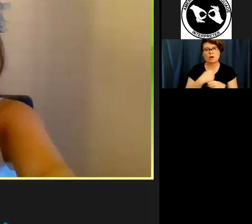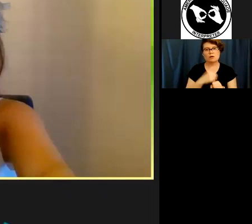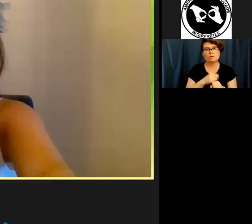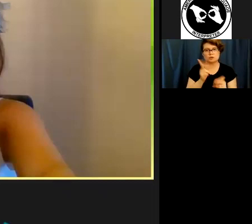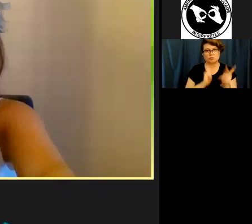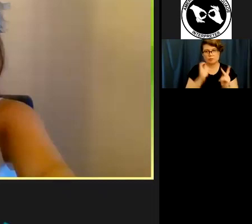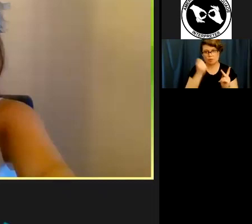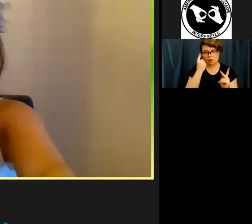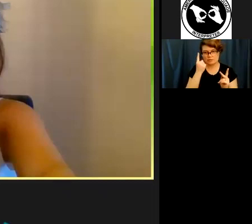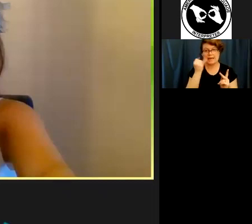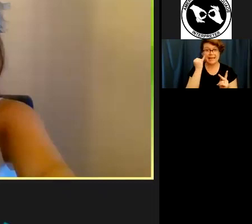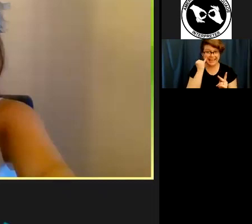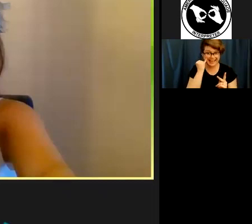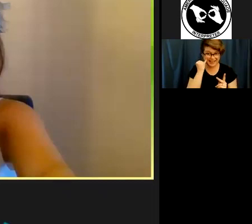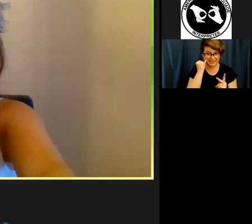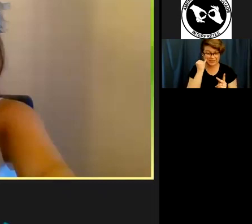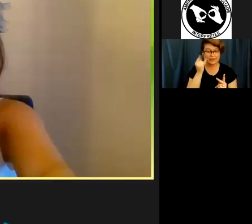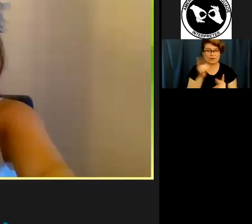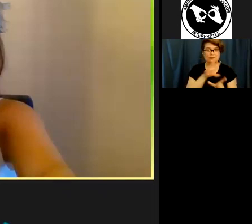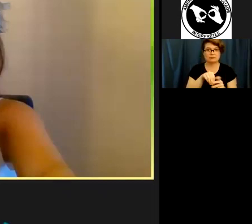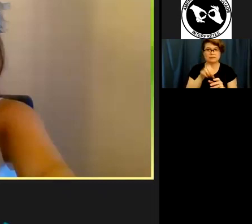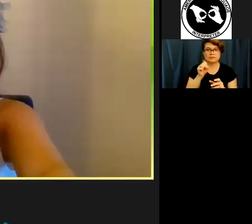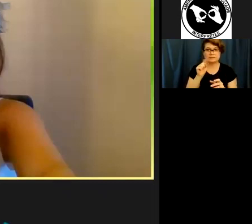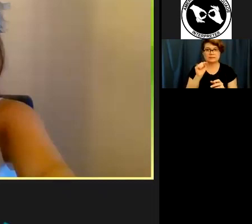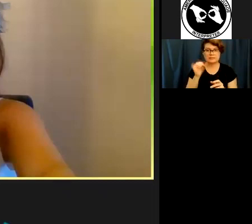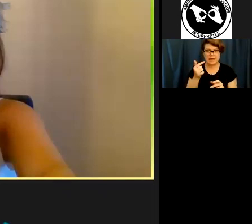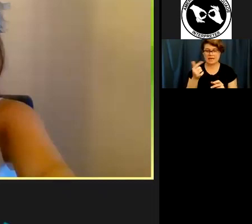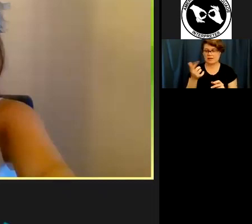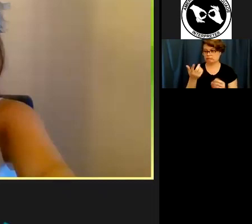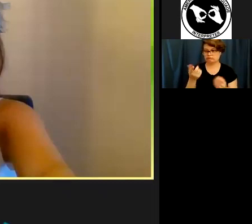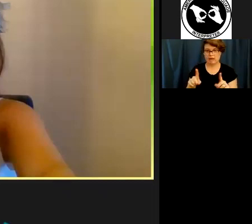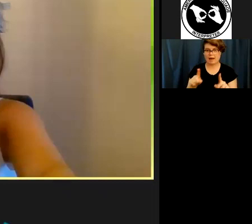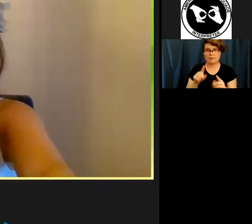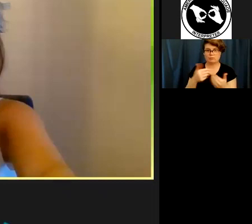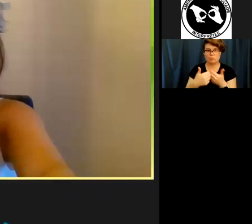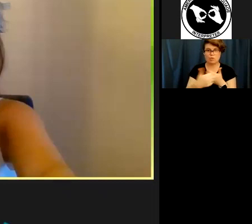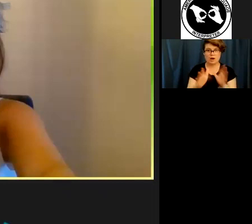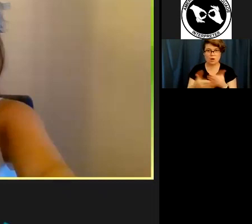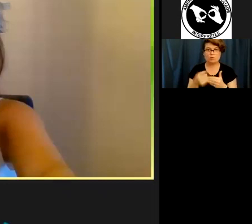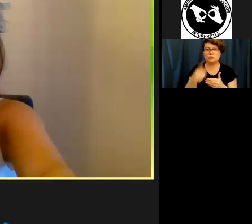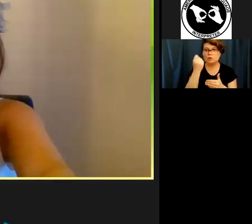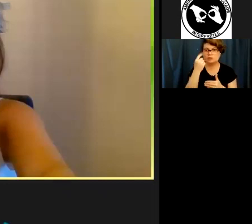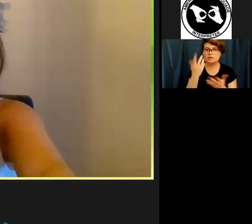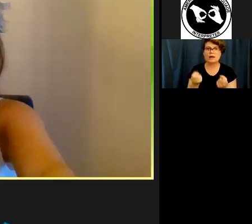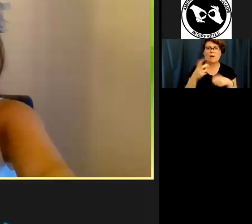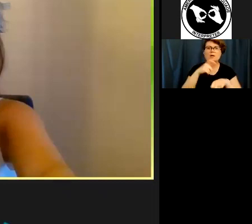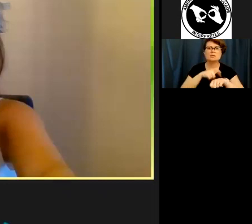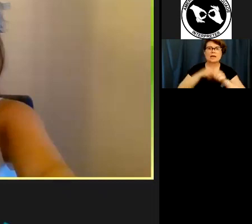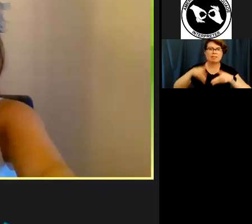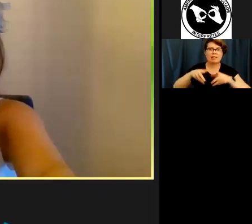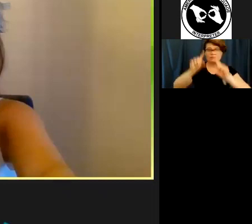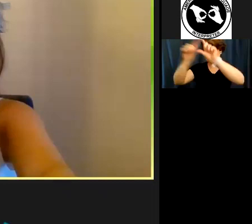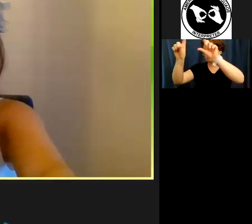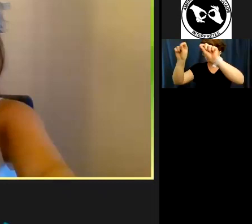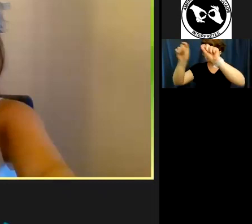you are, in a setting where you have breakout rooms, that folks understand things like how much time they have left, right, in the upper